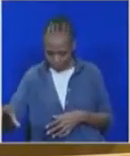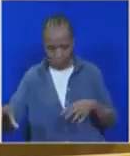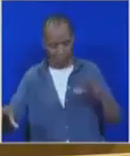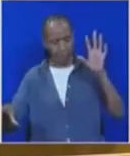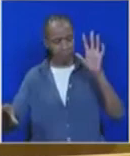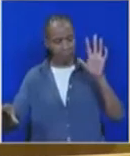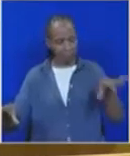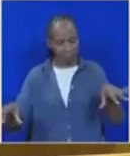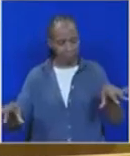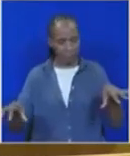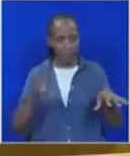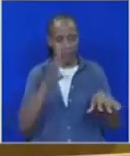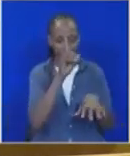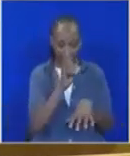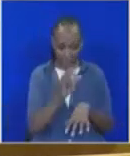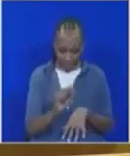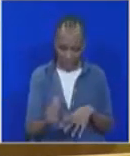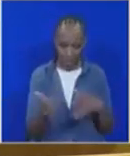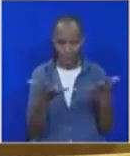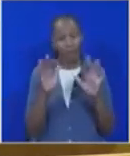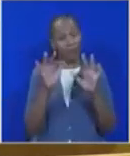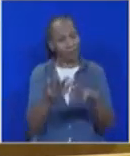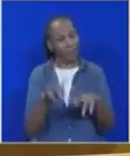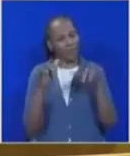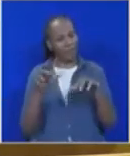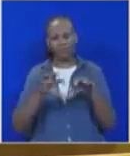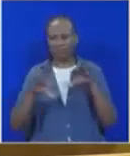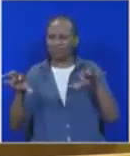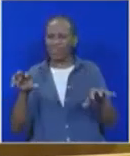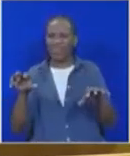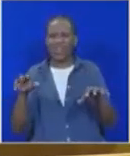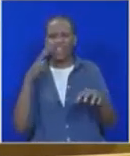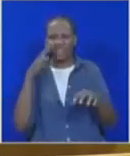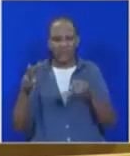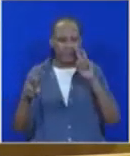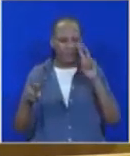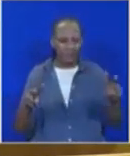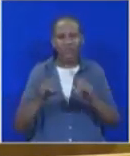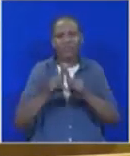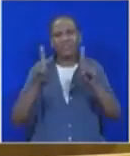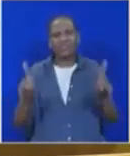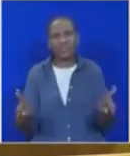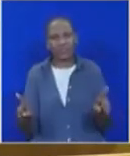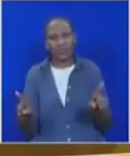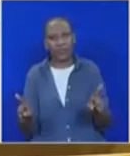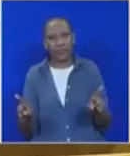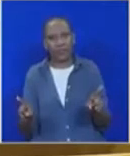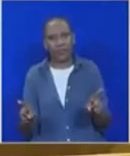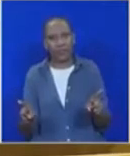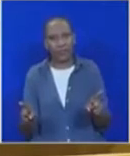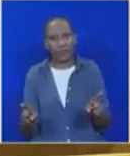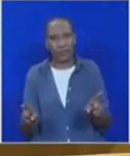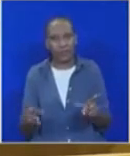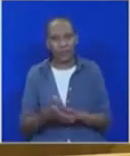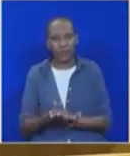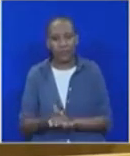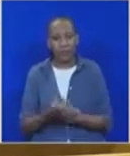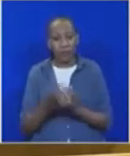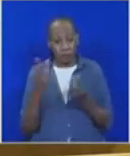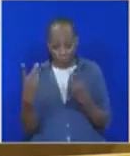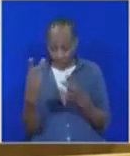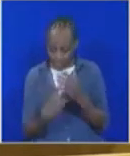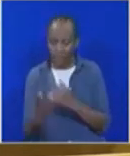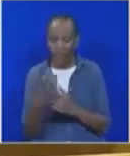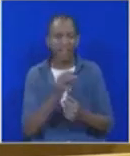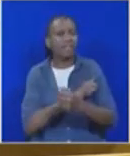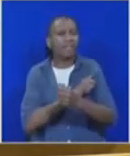and the DA in Parliament in regard to getting this piece of legislation through, because they've got expropriating powers, but